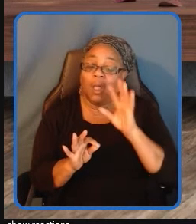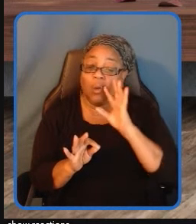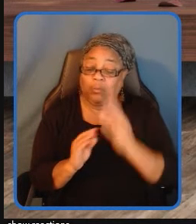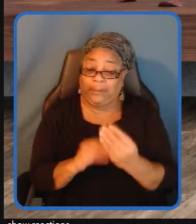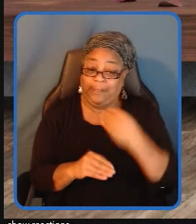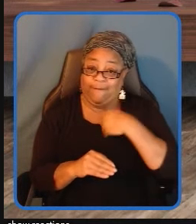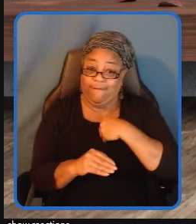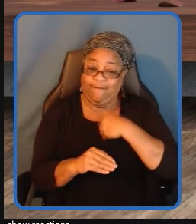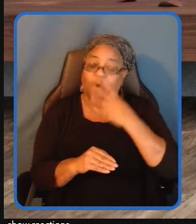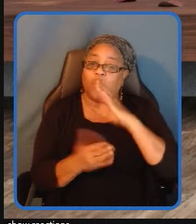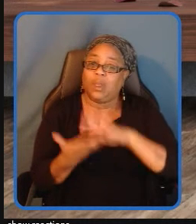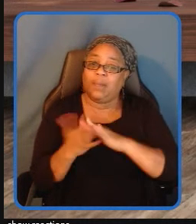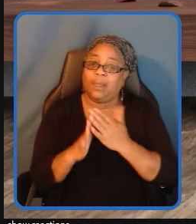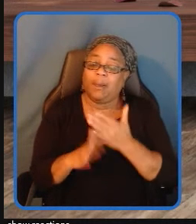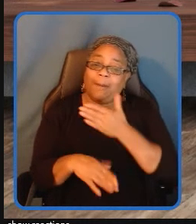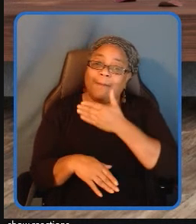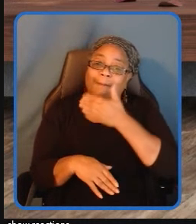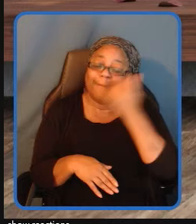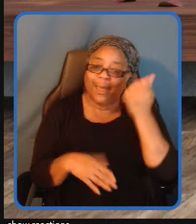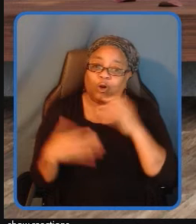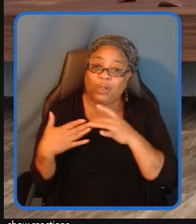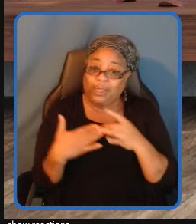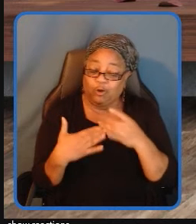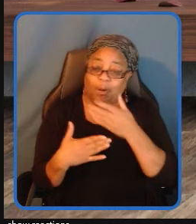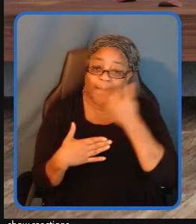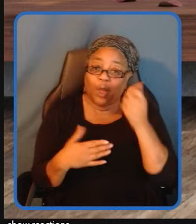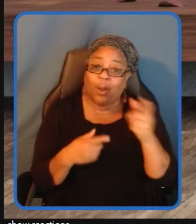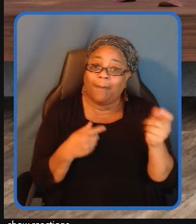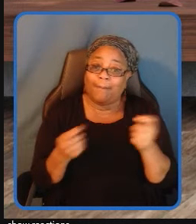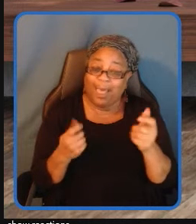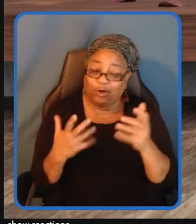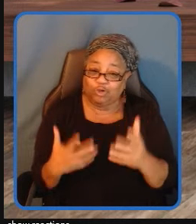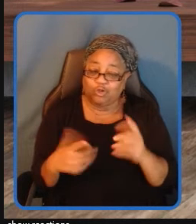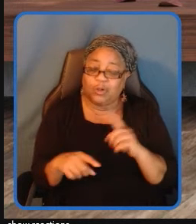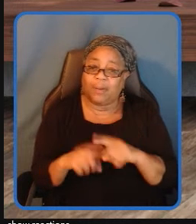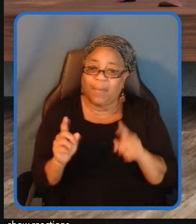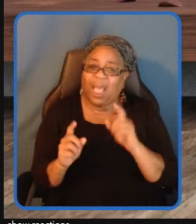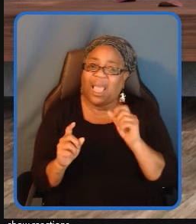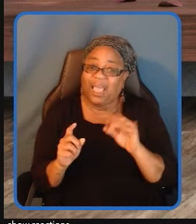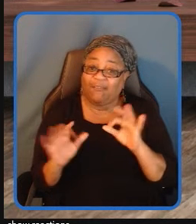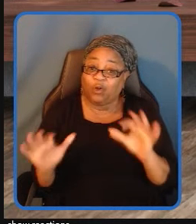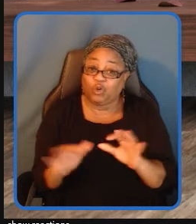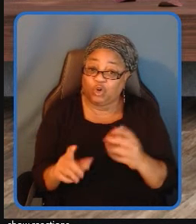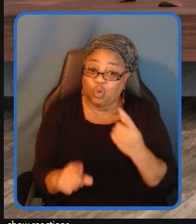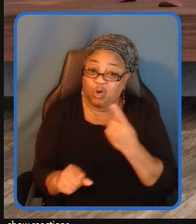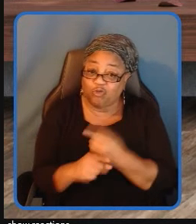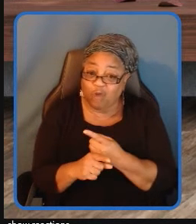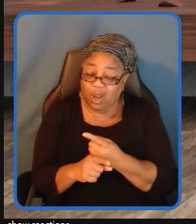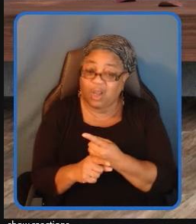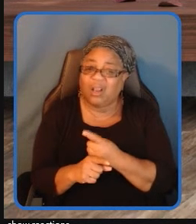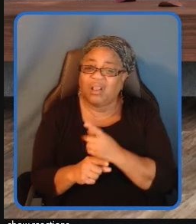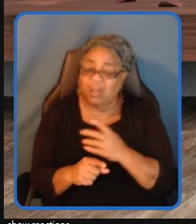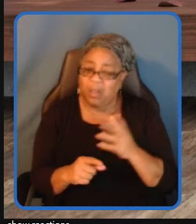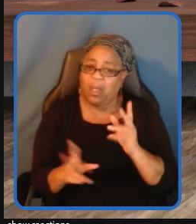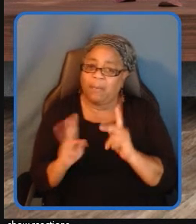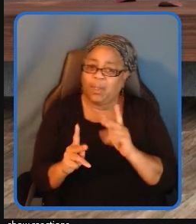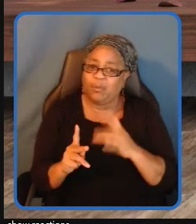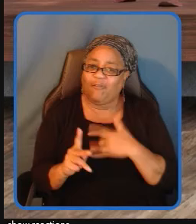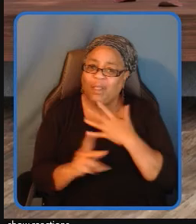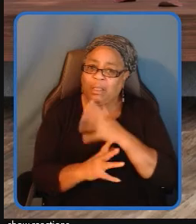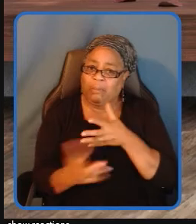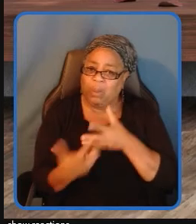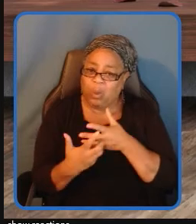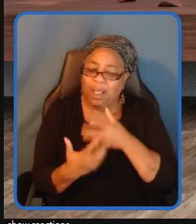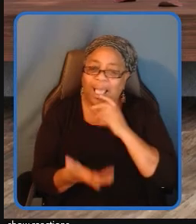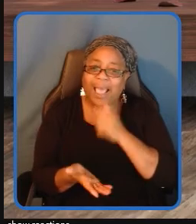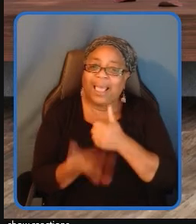leaders, but the McKinsey study shows over and over again, when you do this right and you have people feel like they belong, it also helps the bottom line. Can